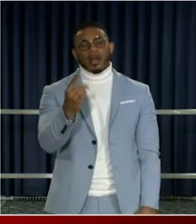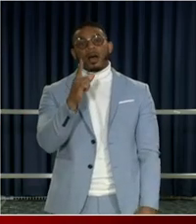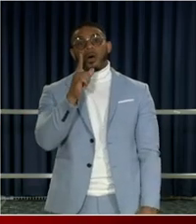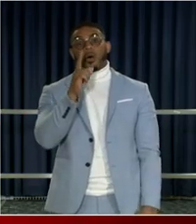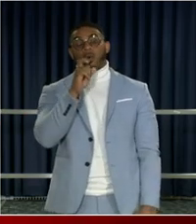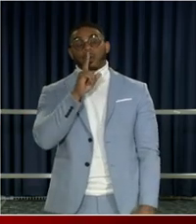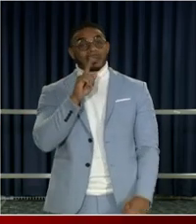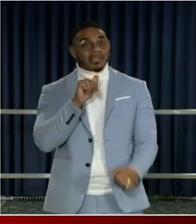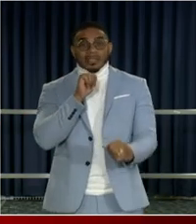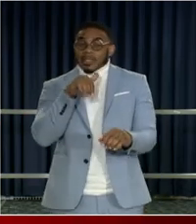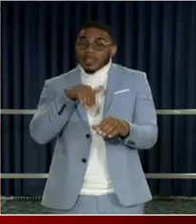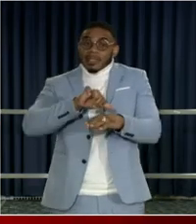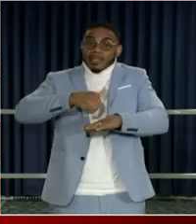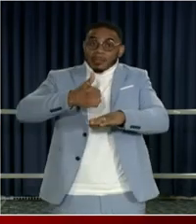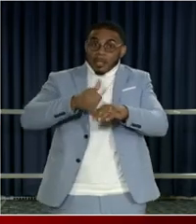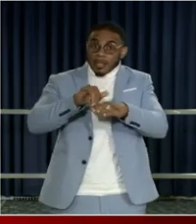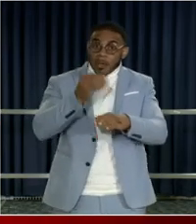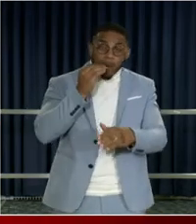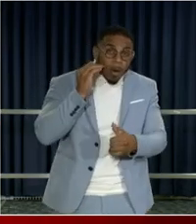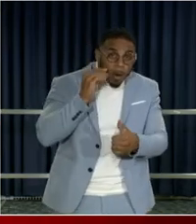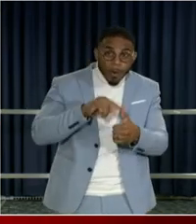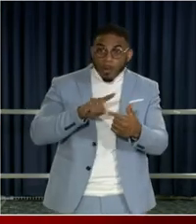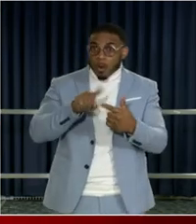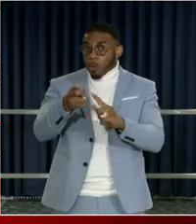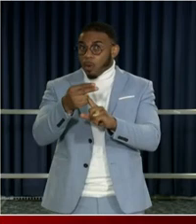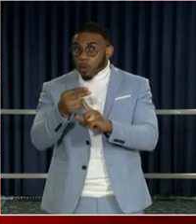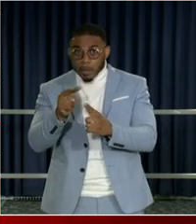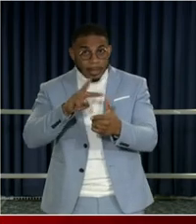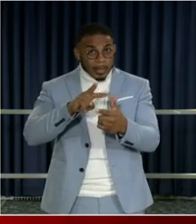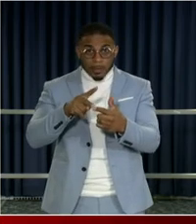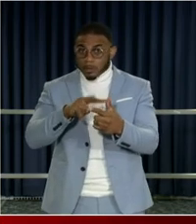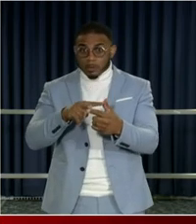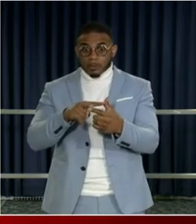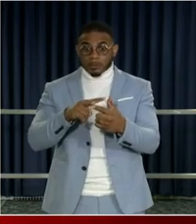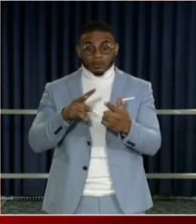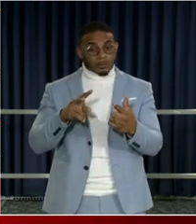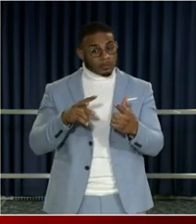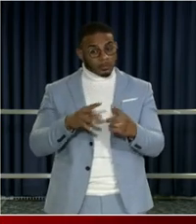who is not in place in your home or your hotel,